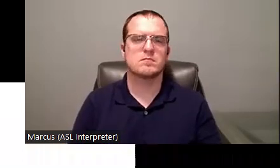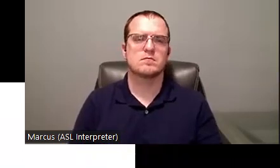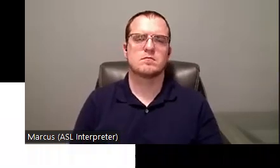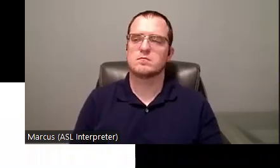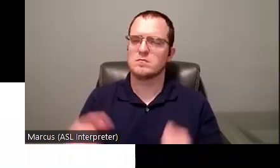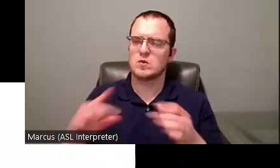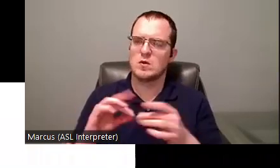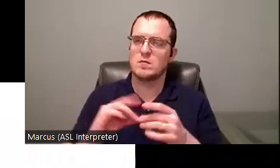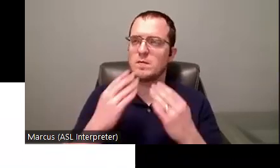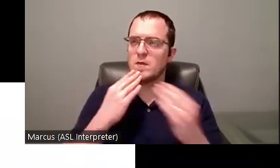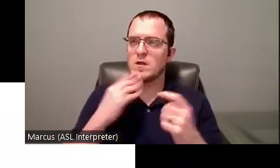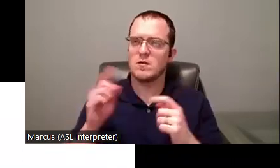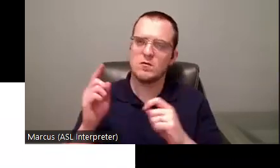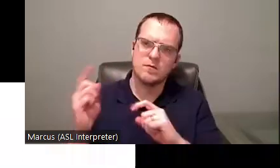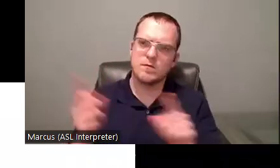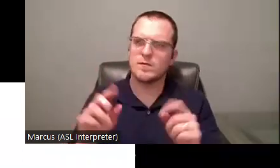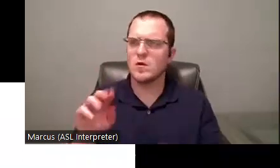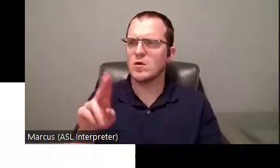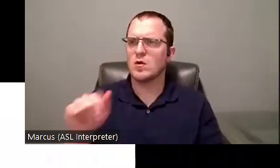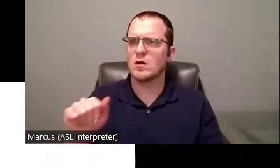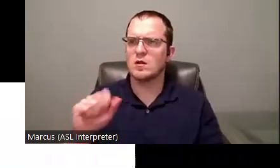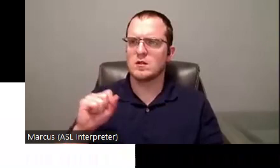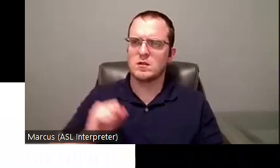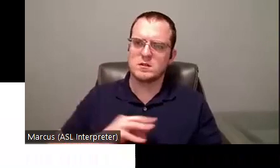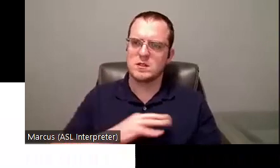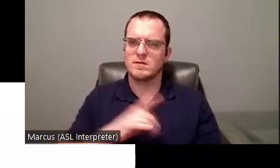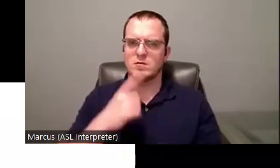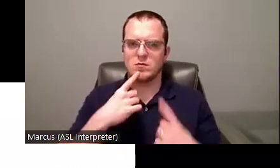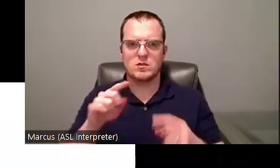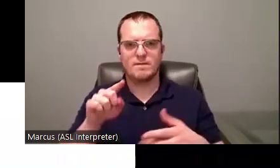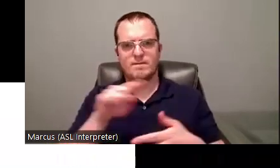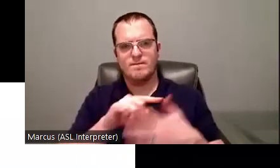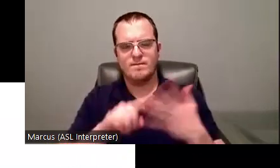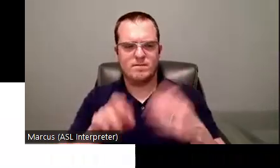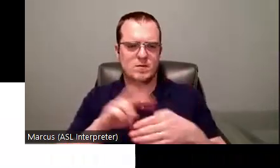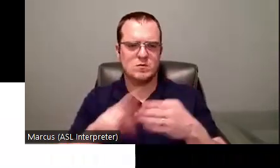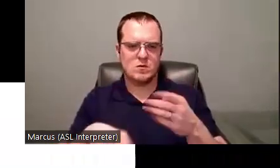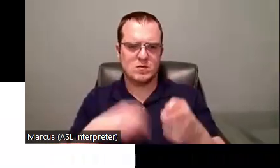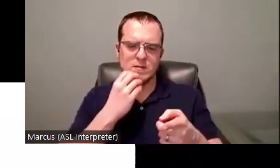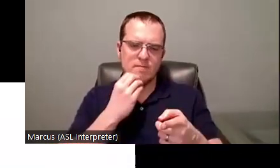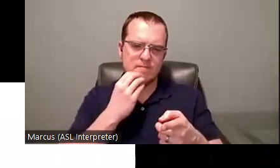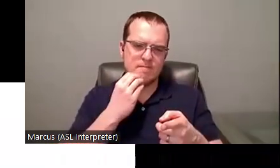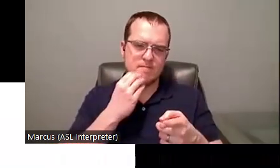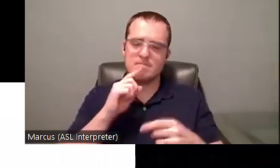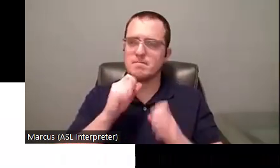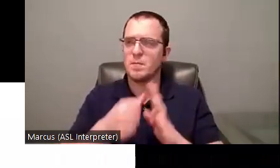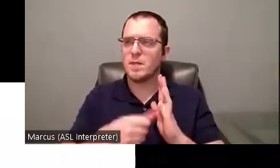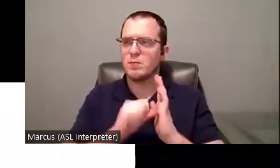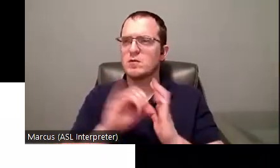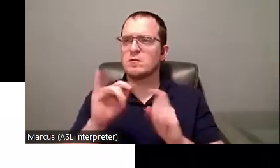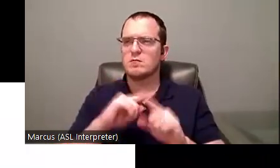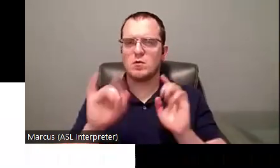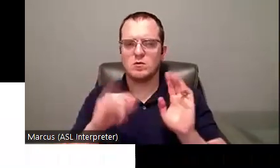to all URA staff for helping achieve these sort of results. This is actually very impressive. But what it also